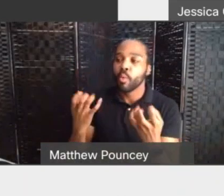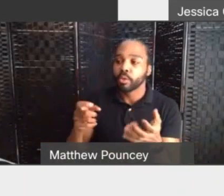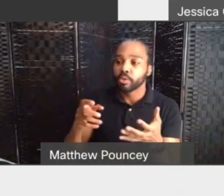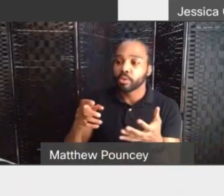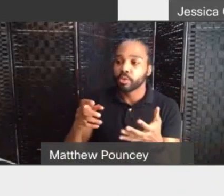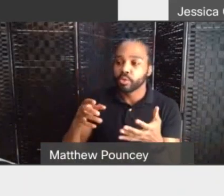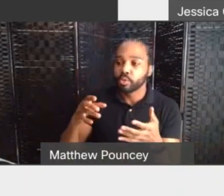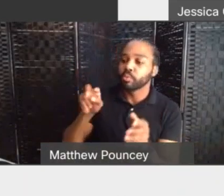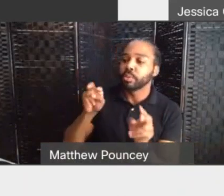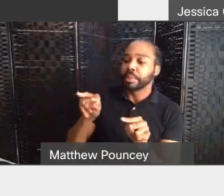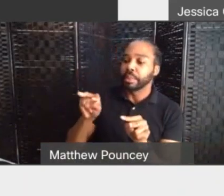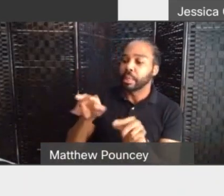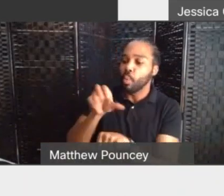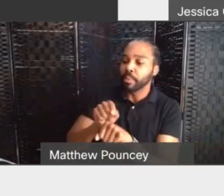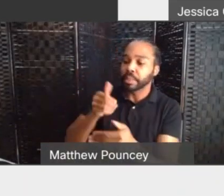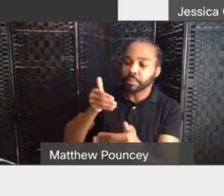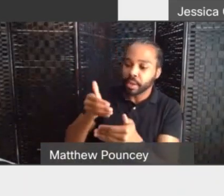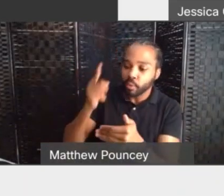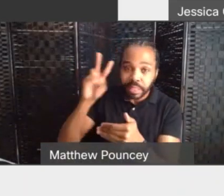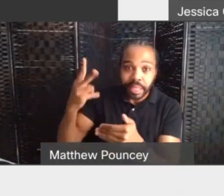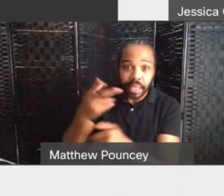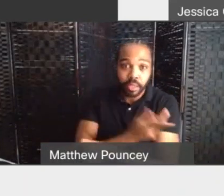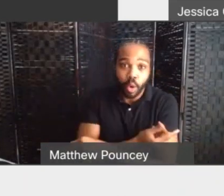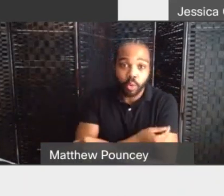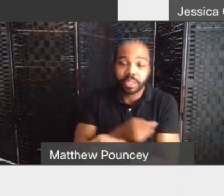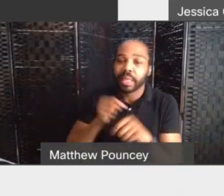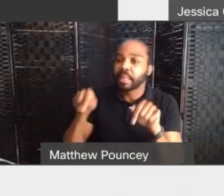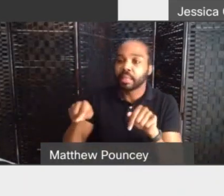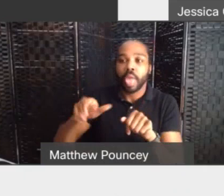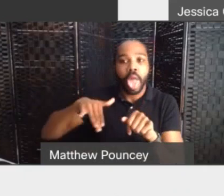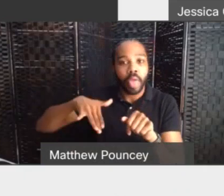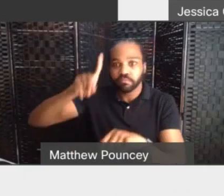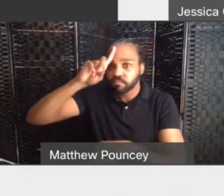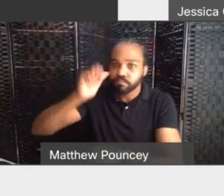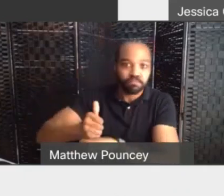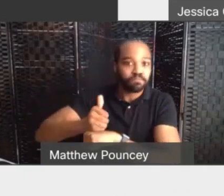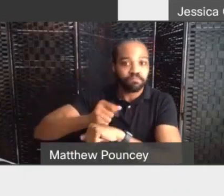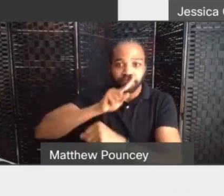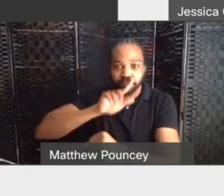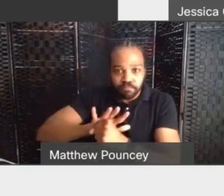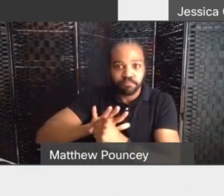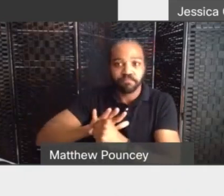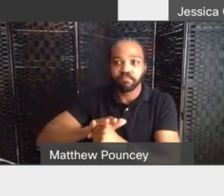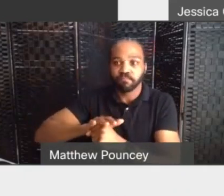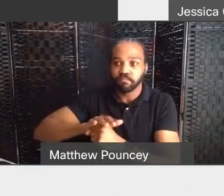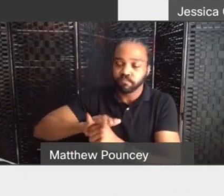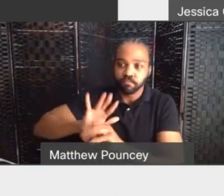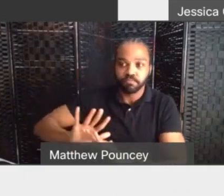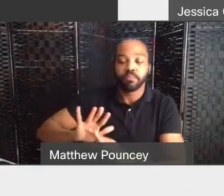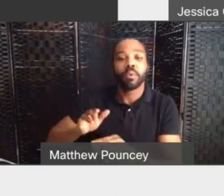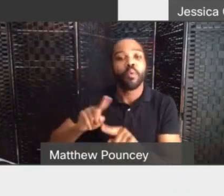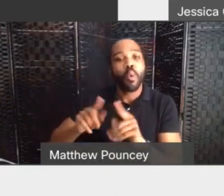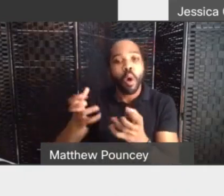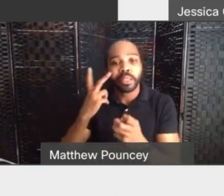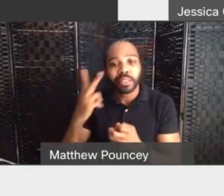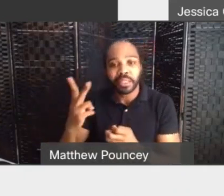that are coming up for the second dose. And this is not set in stone yet, but we wanted to see if there were any extra appointments